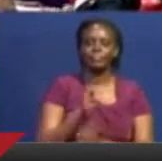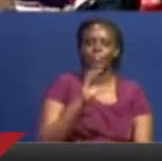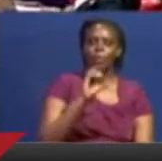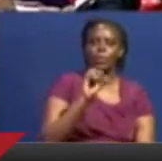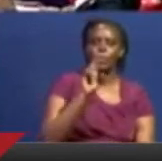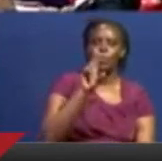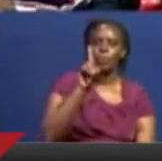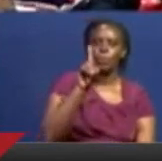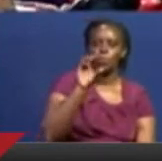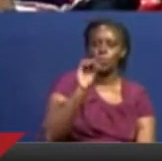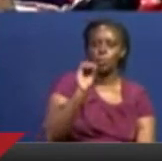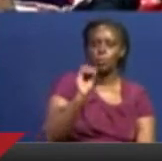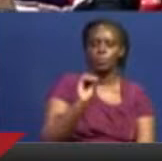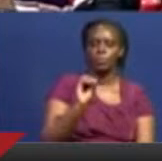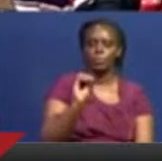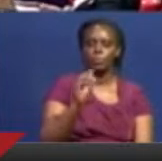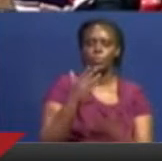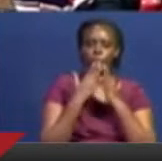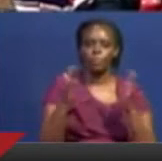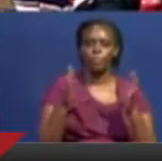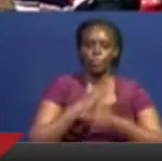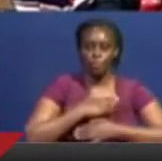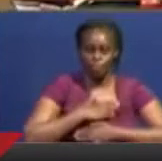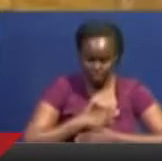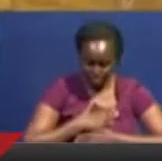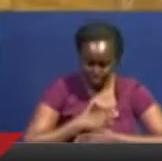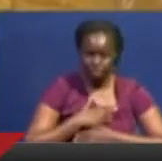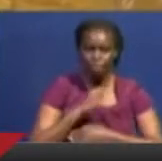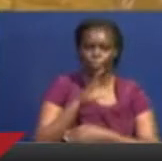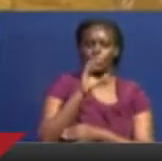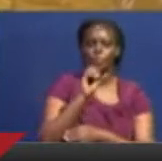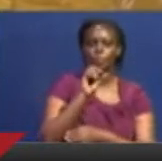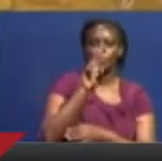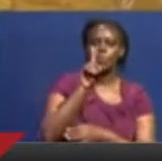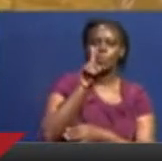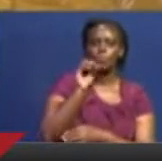Oundo. Thank you. Order, Honorable Oundo.